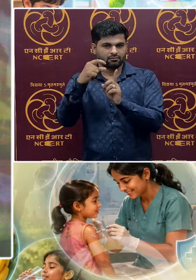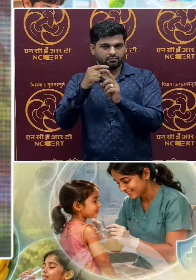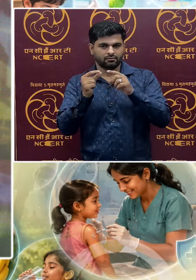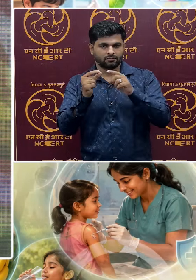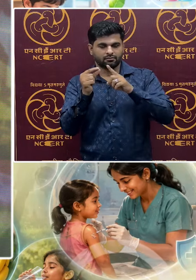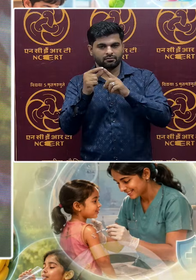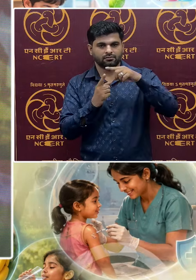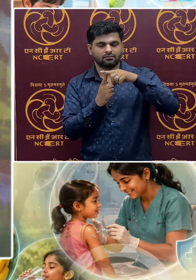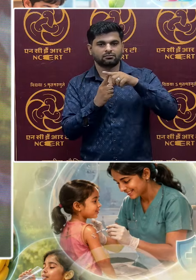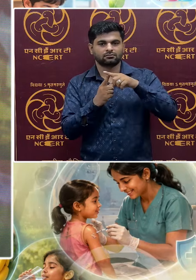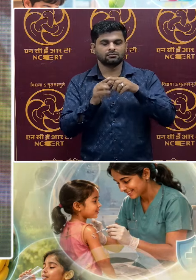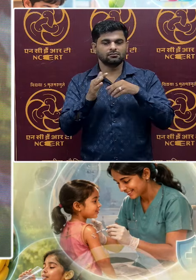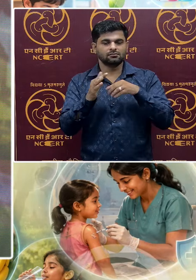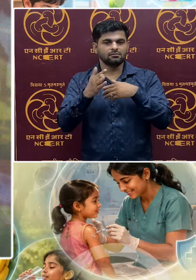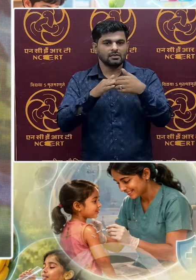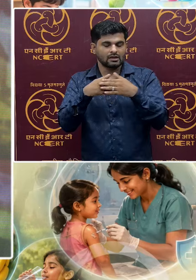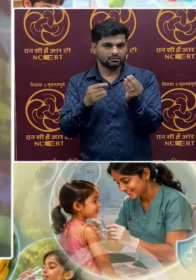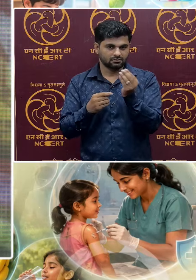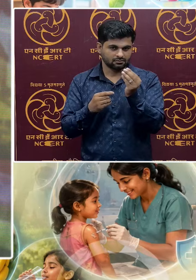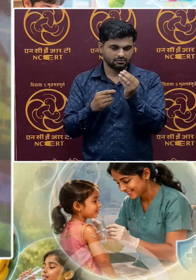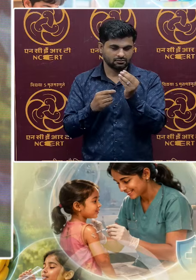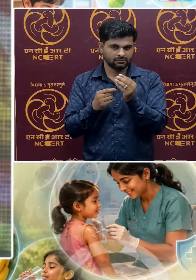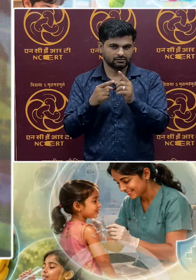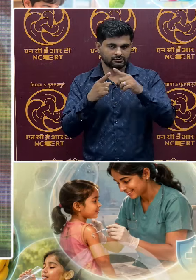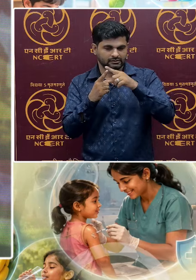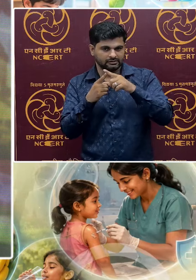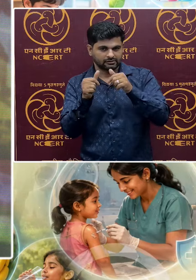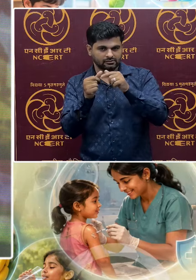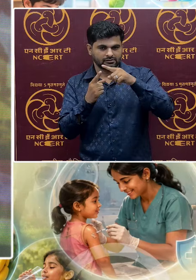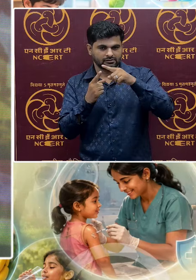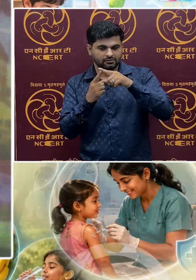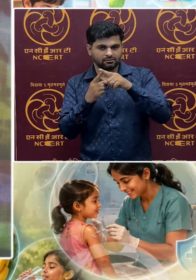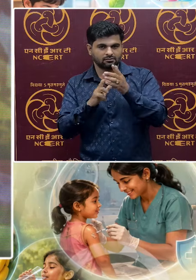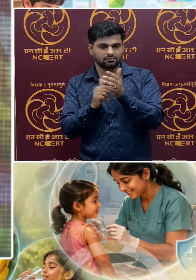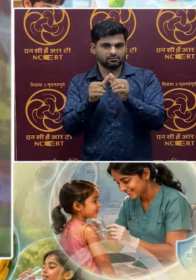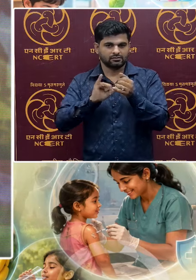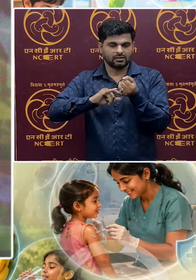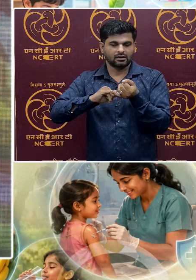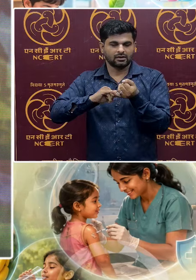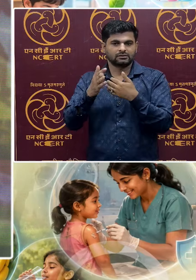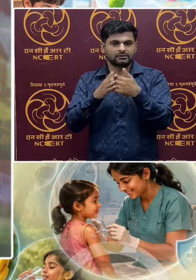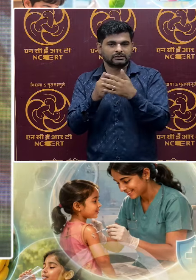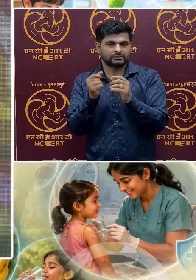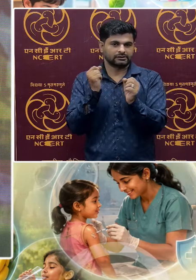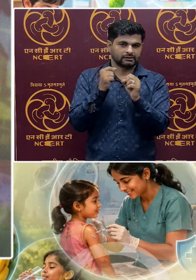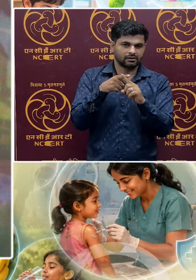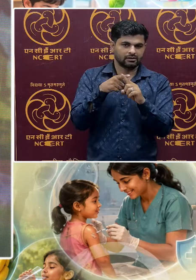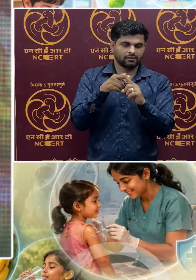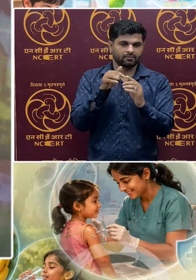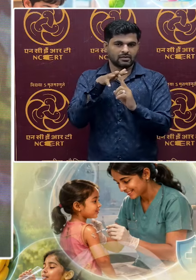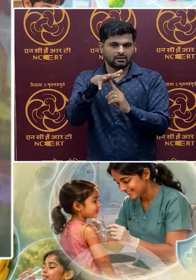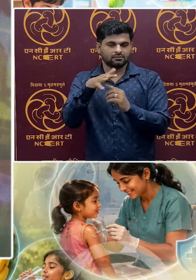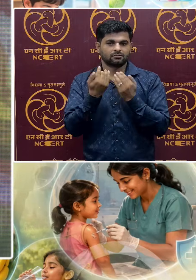are preventing some deadly diseases like tetanus, which can really do harm to the child.